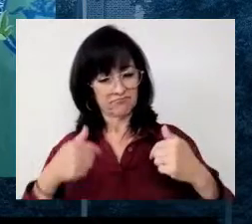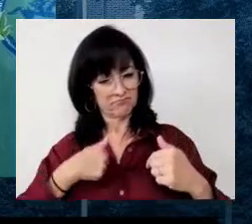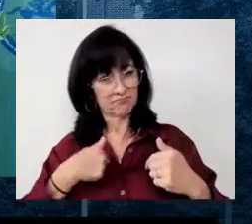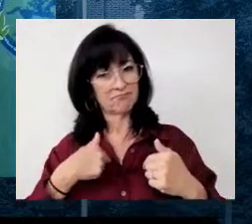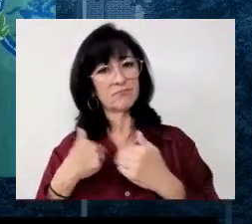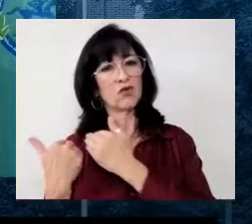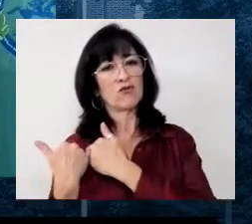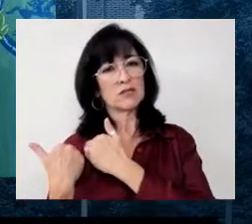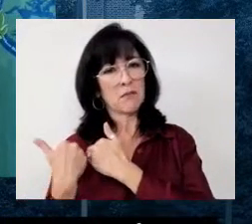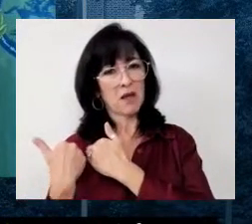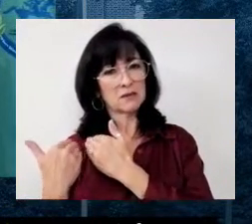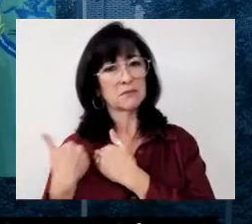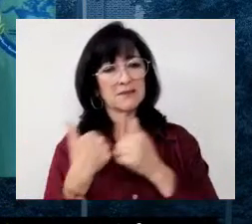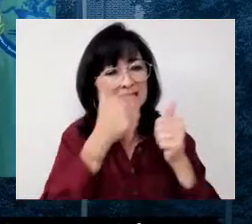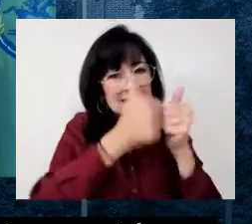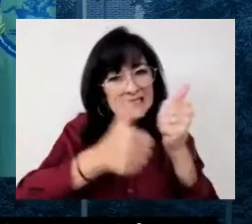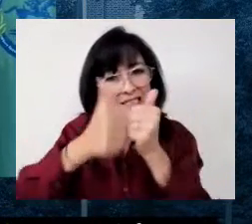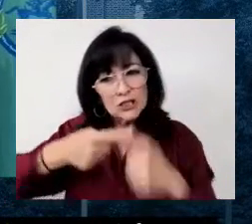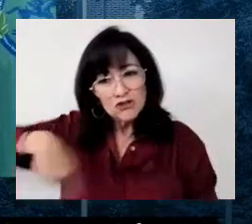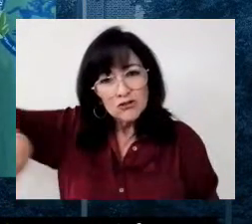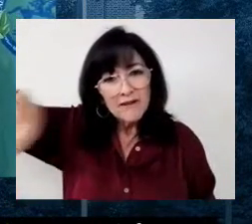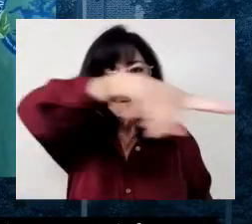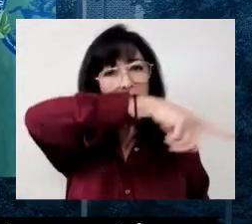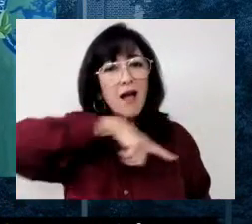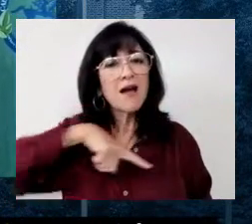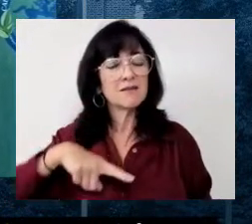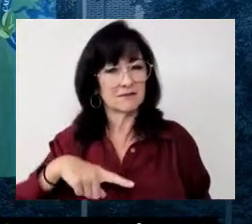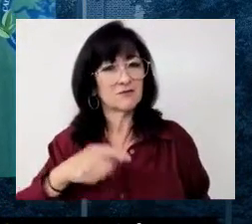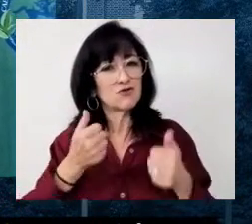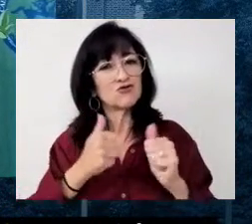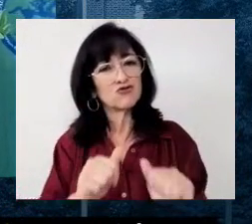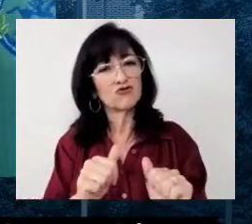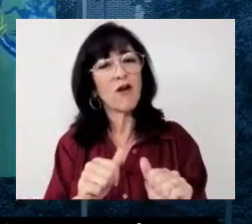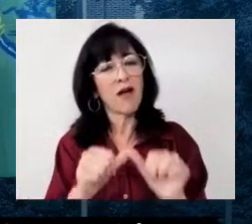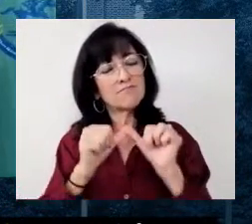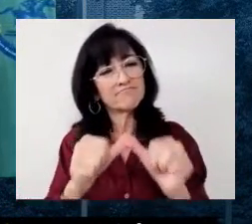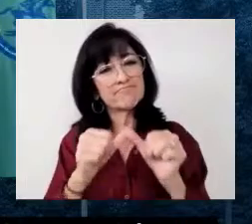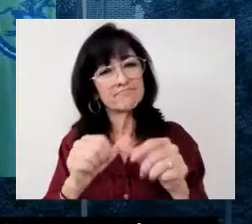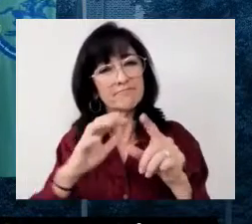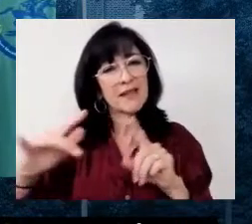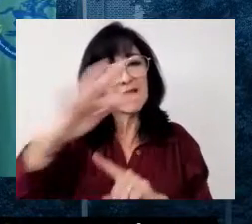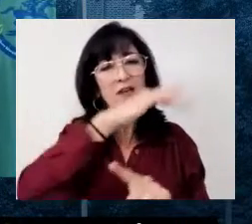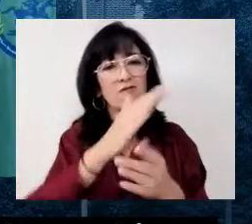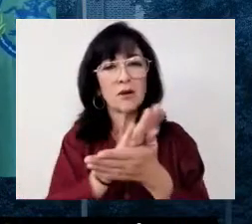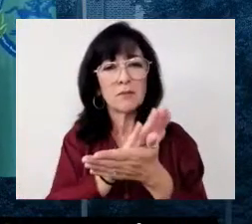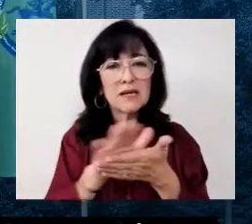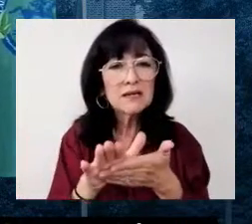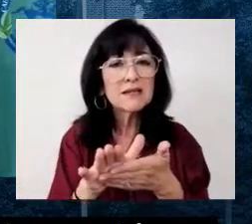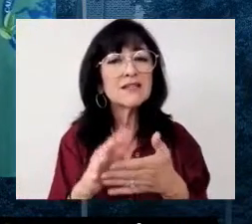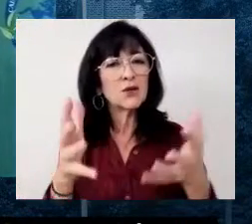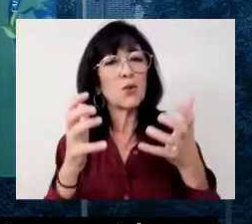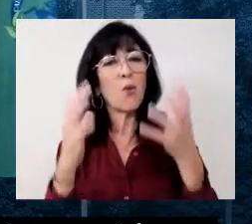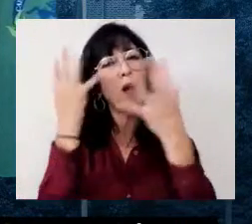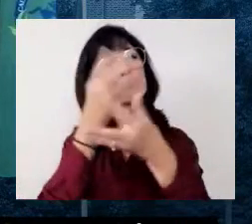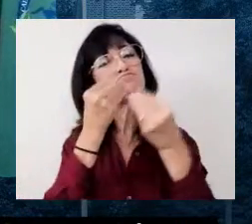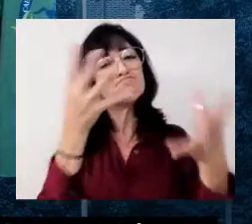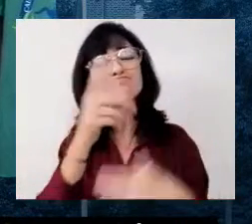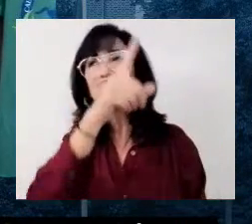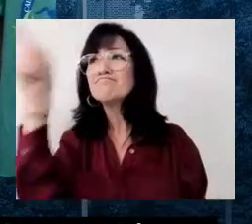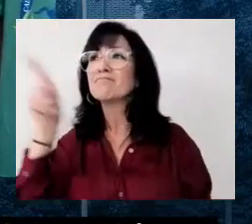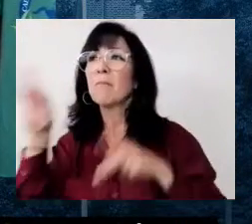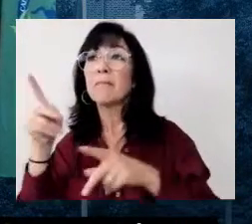in trying to keep our environment clean and attractive to all of those of us who live here and our